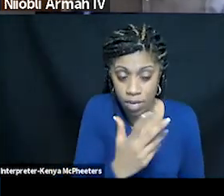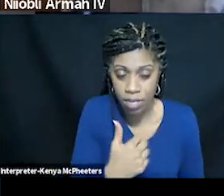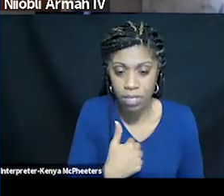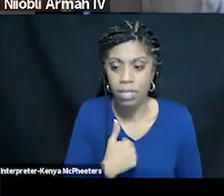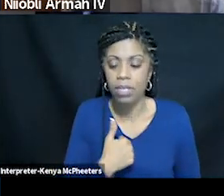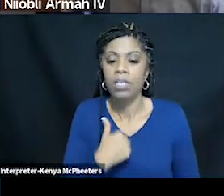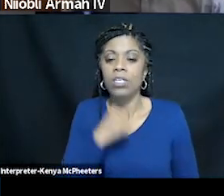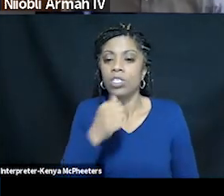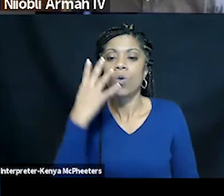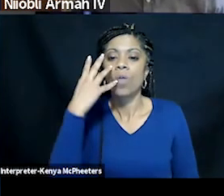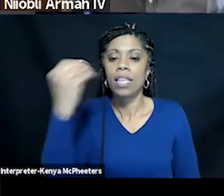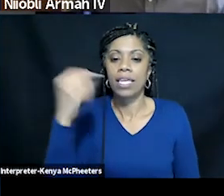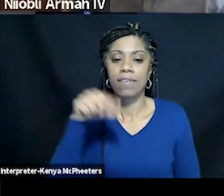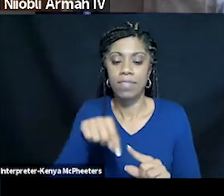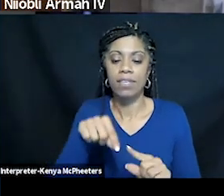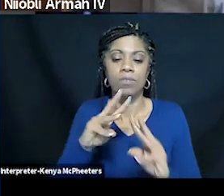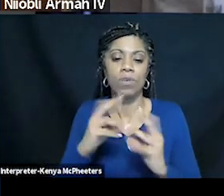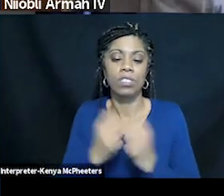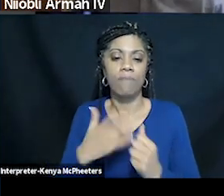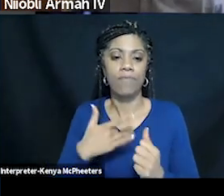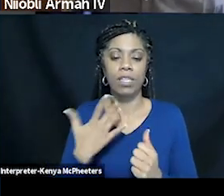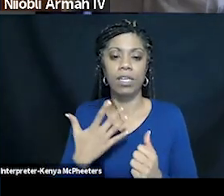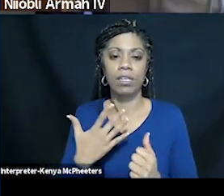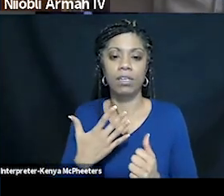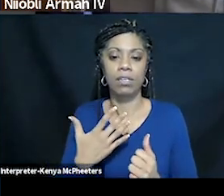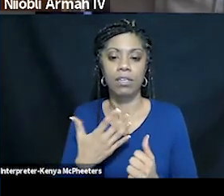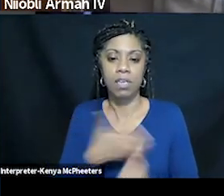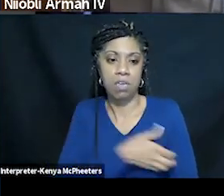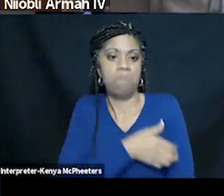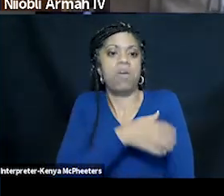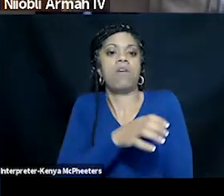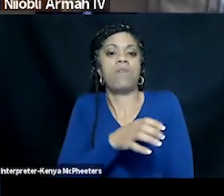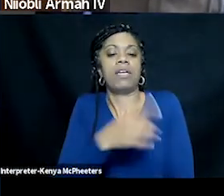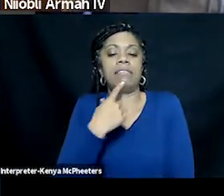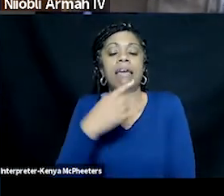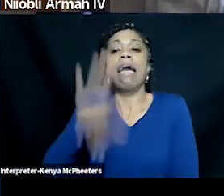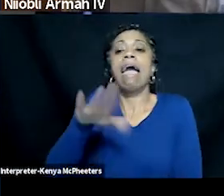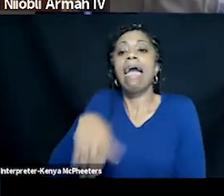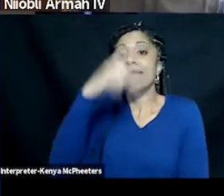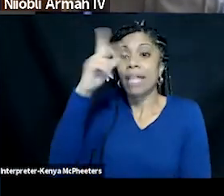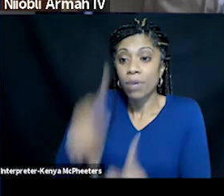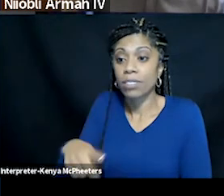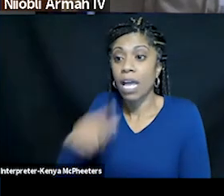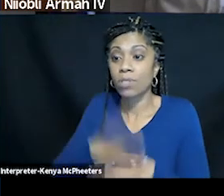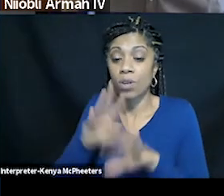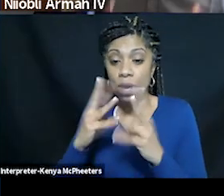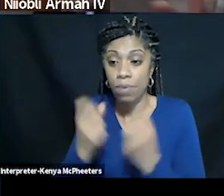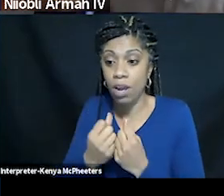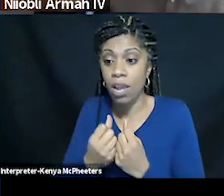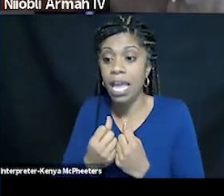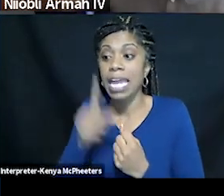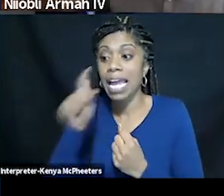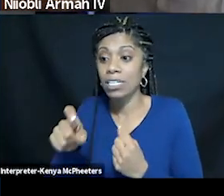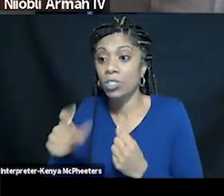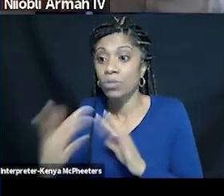this webinar feeling very, very empowered and then run back to your organization and say, hey, Black person, I just was on a webinar and I need to get you in the network,